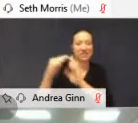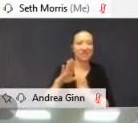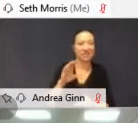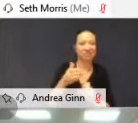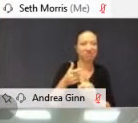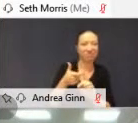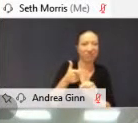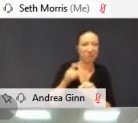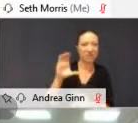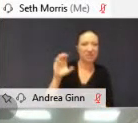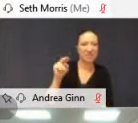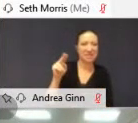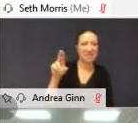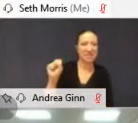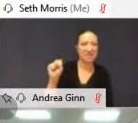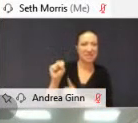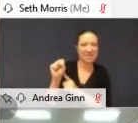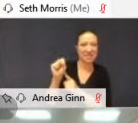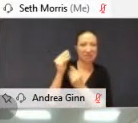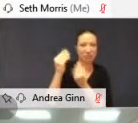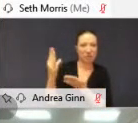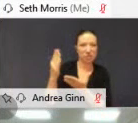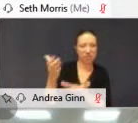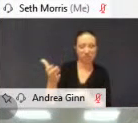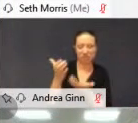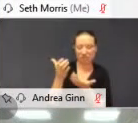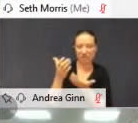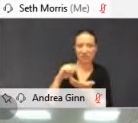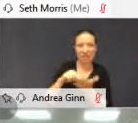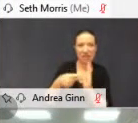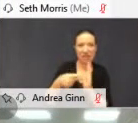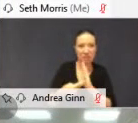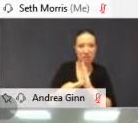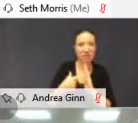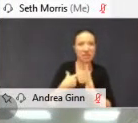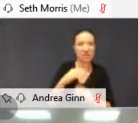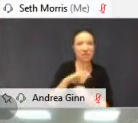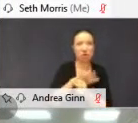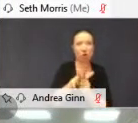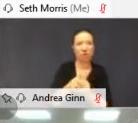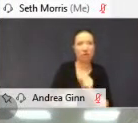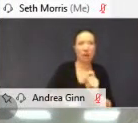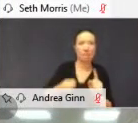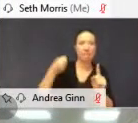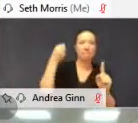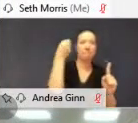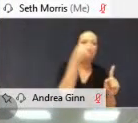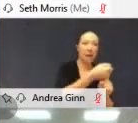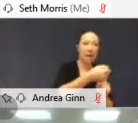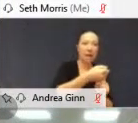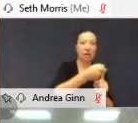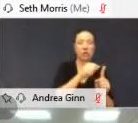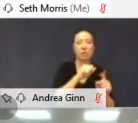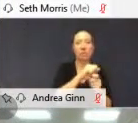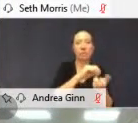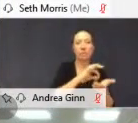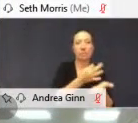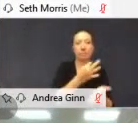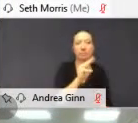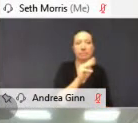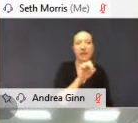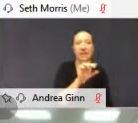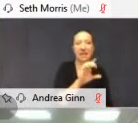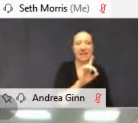it puts a disproportionate effect of COVID on the Medicaid program. A lot of folks, and if